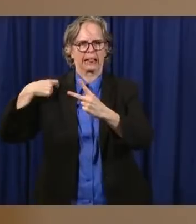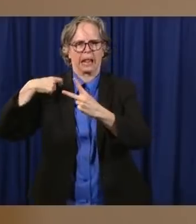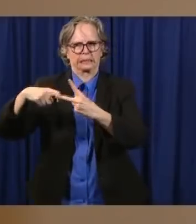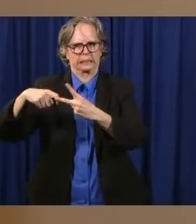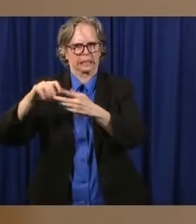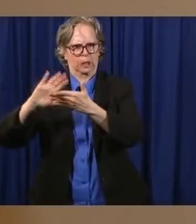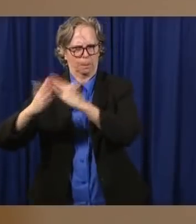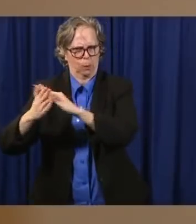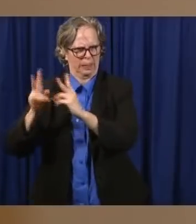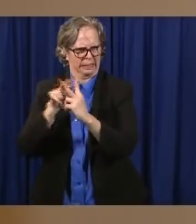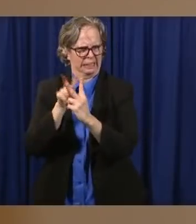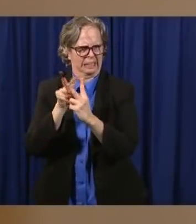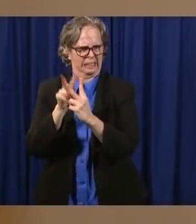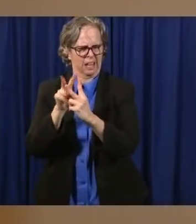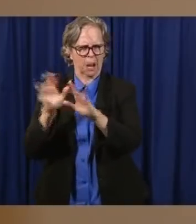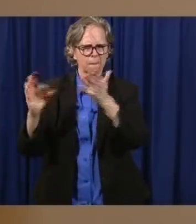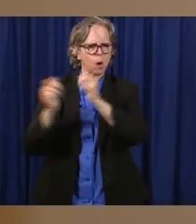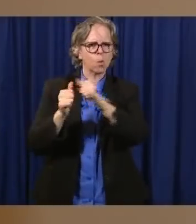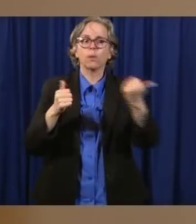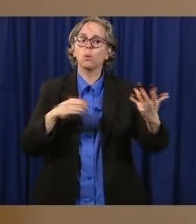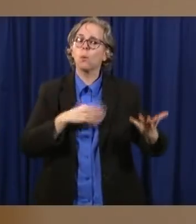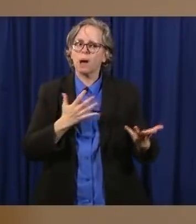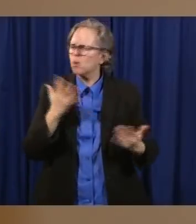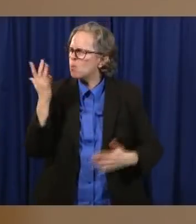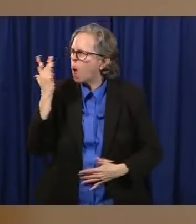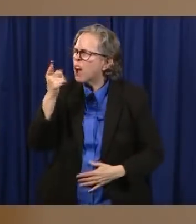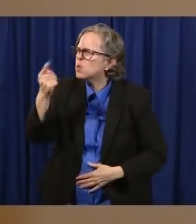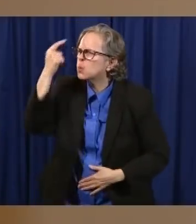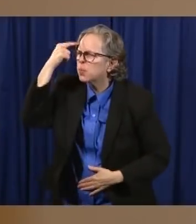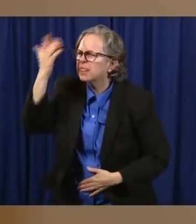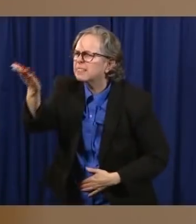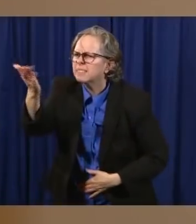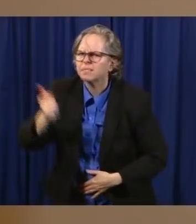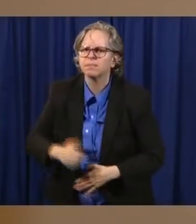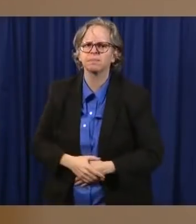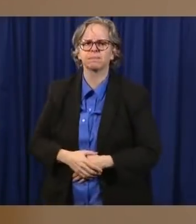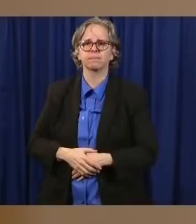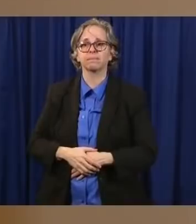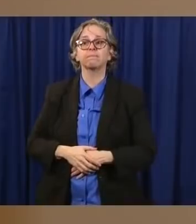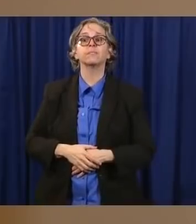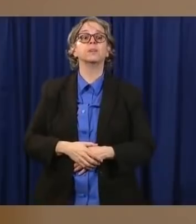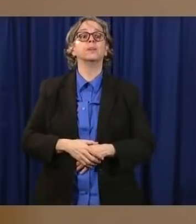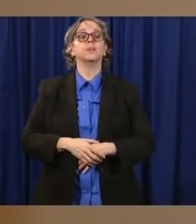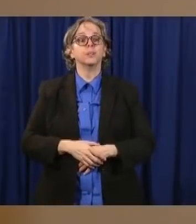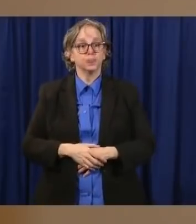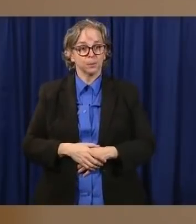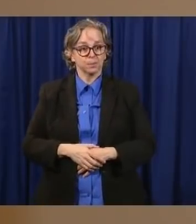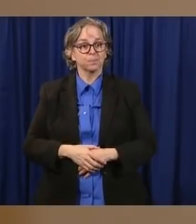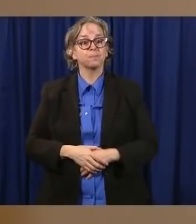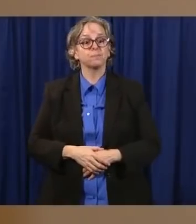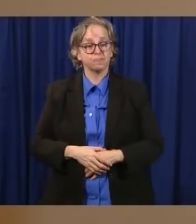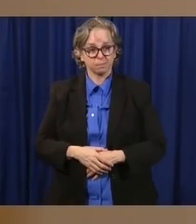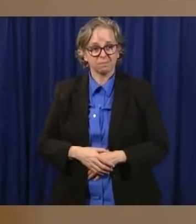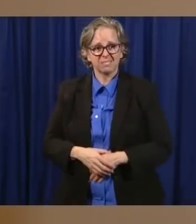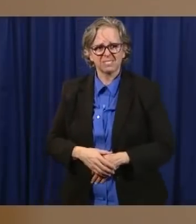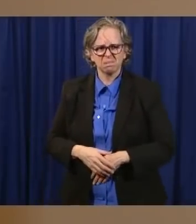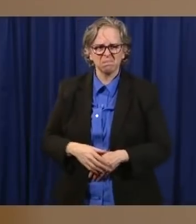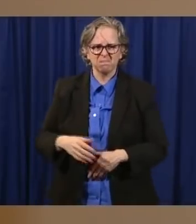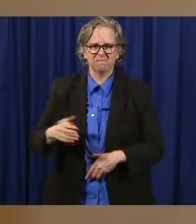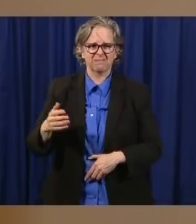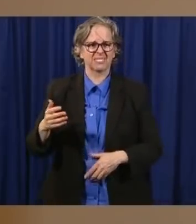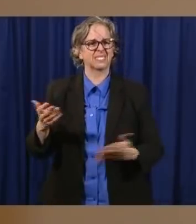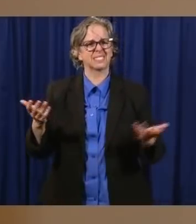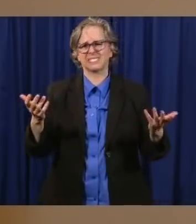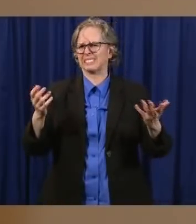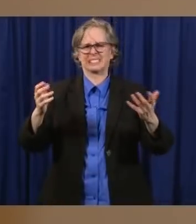case. Well, there's still a lot of unanswered questions, but historically in this